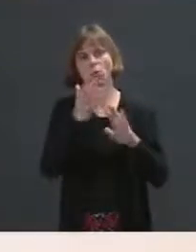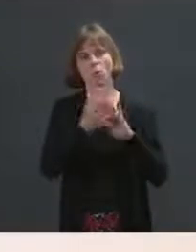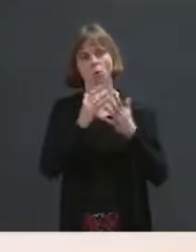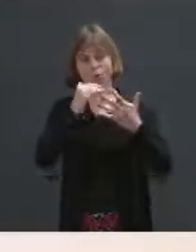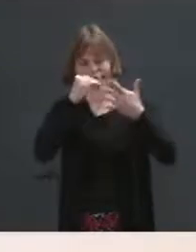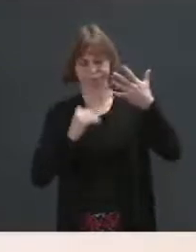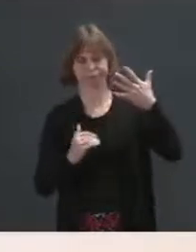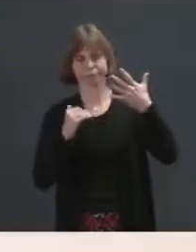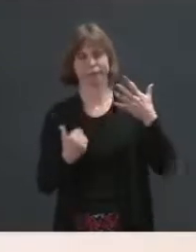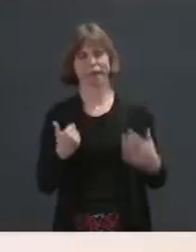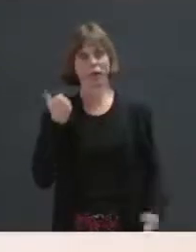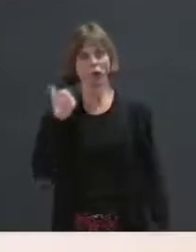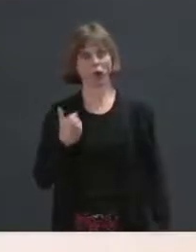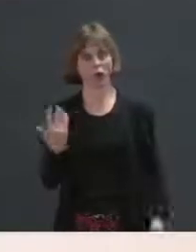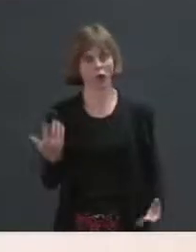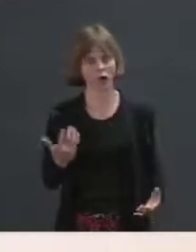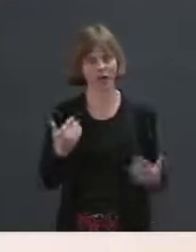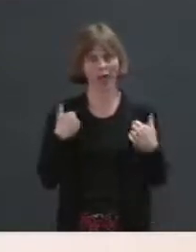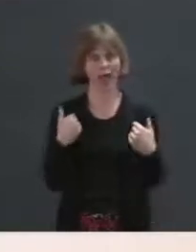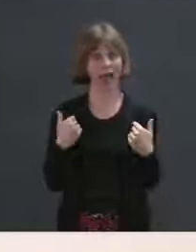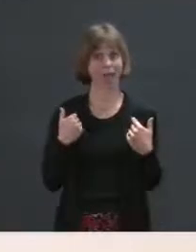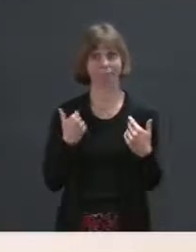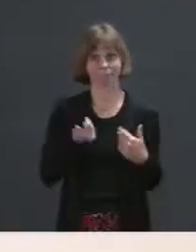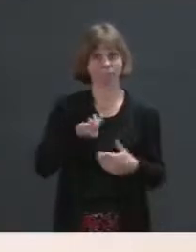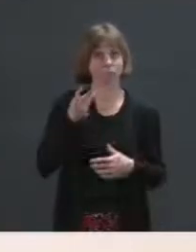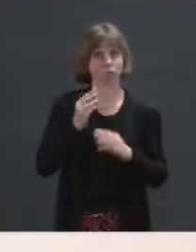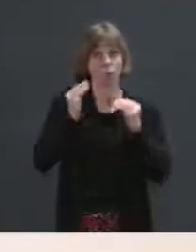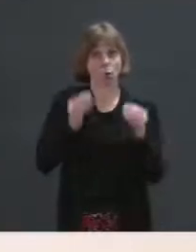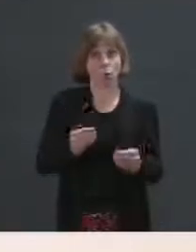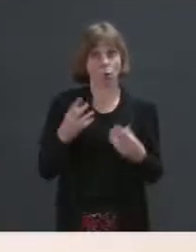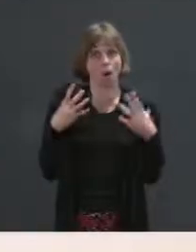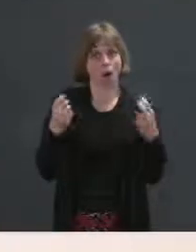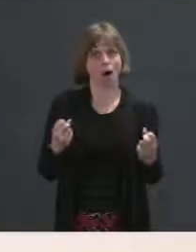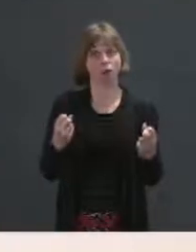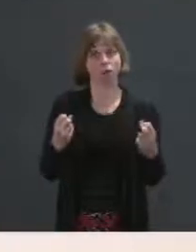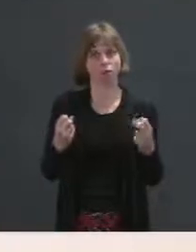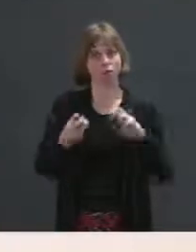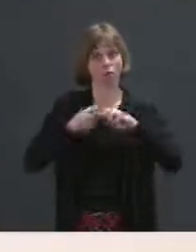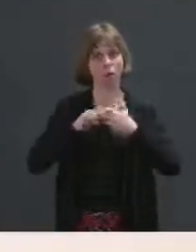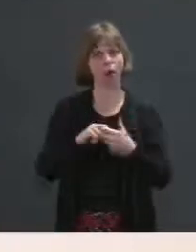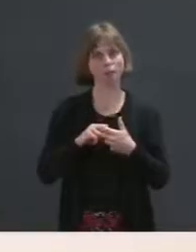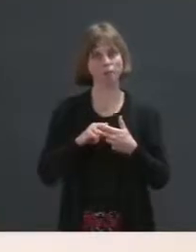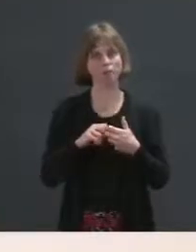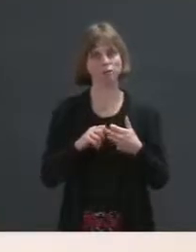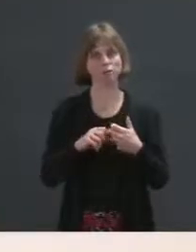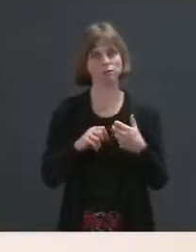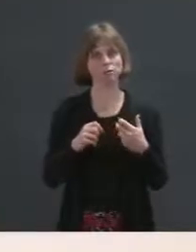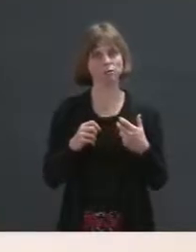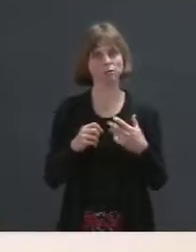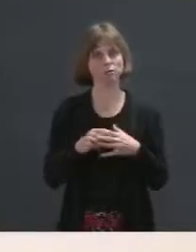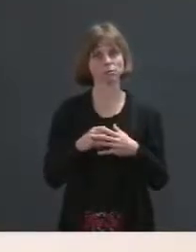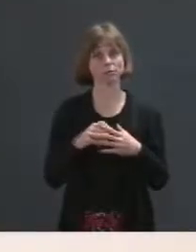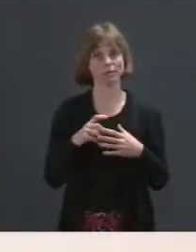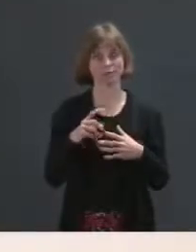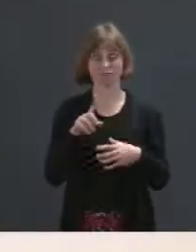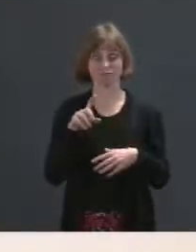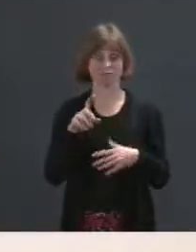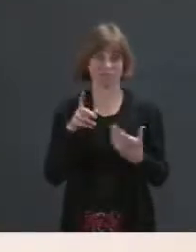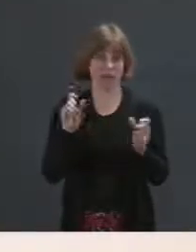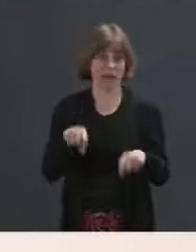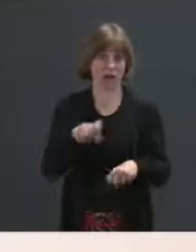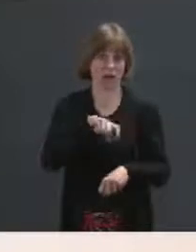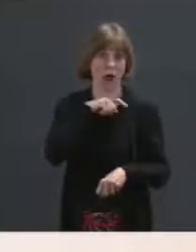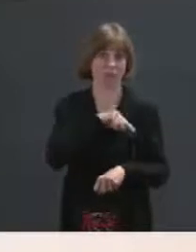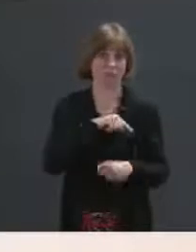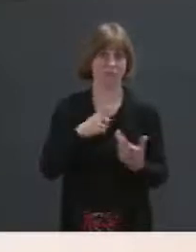have health conditions that would mean they would qualify. So that's the reason we lay them out as we do. Obviously,